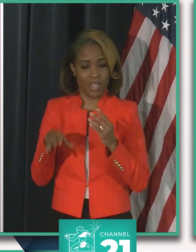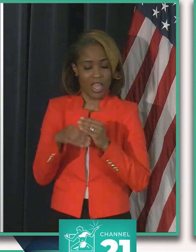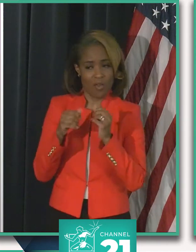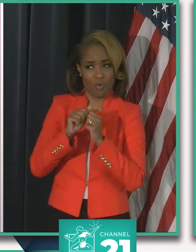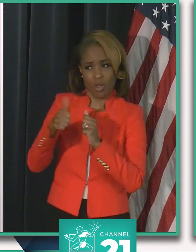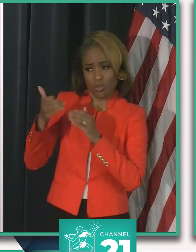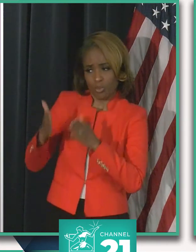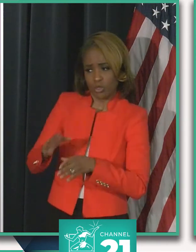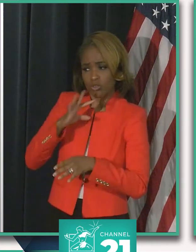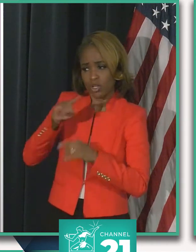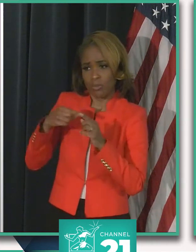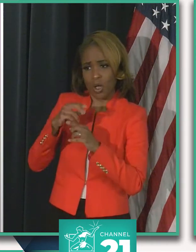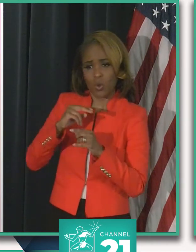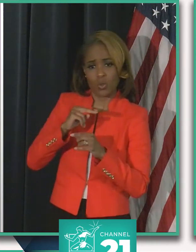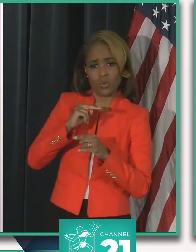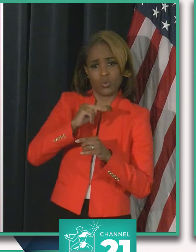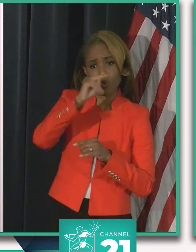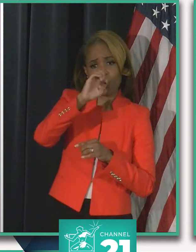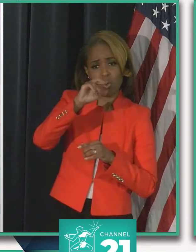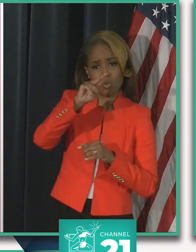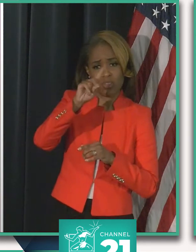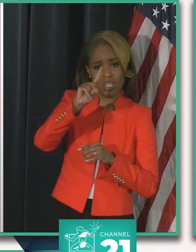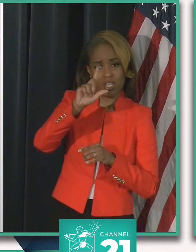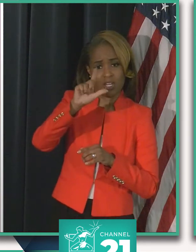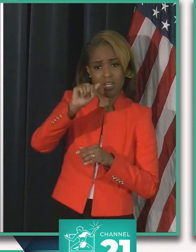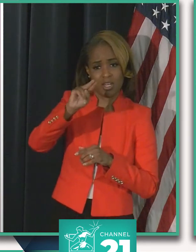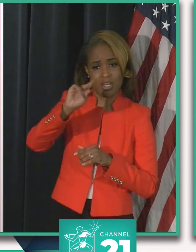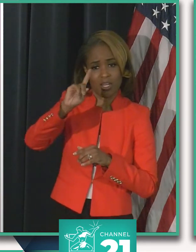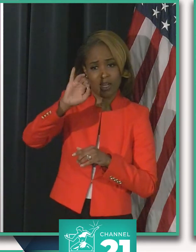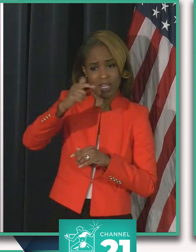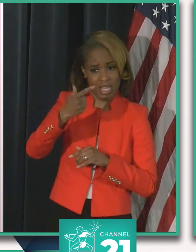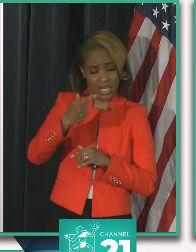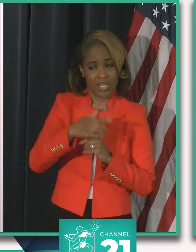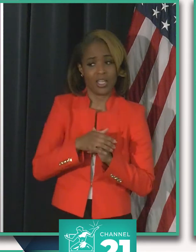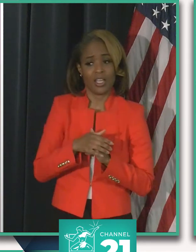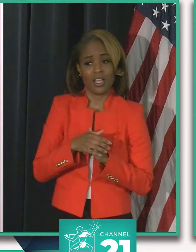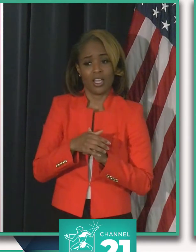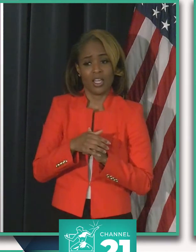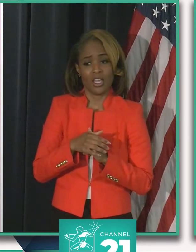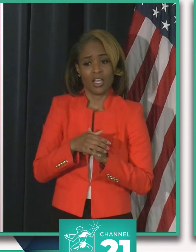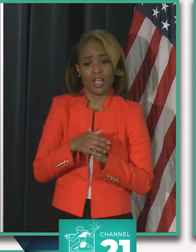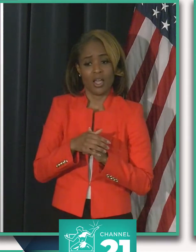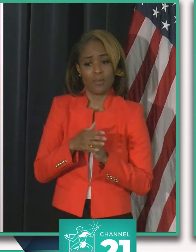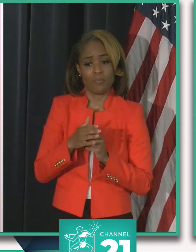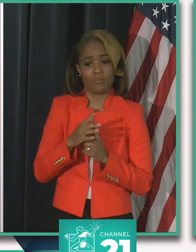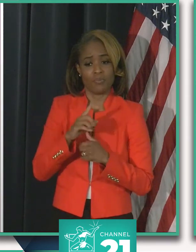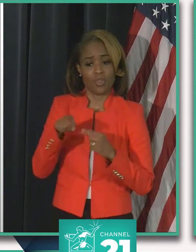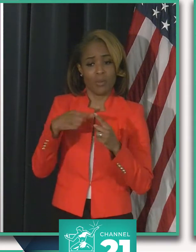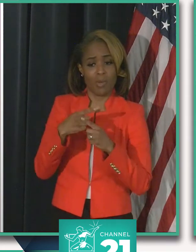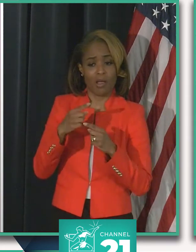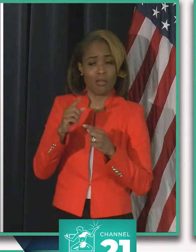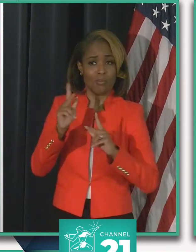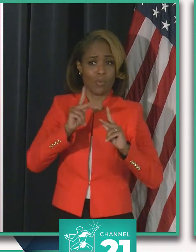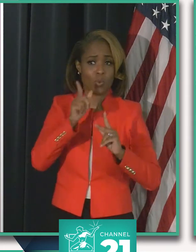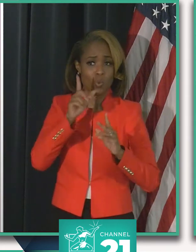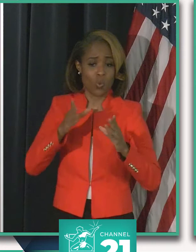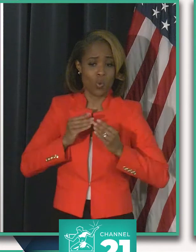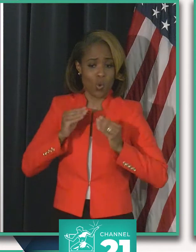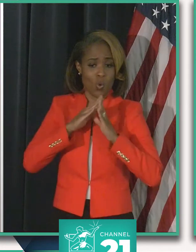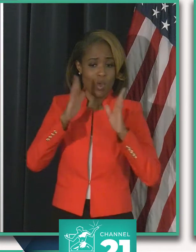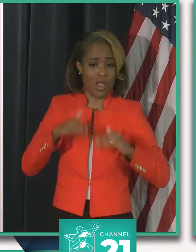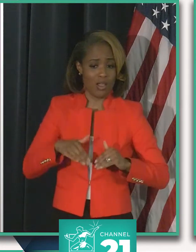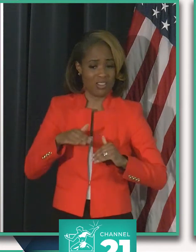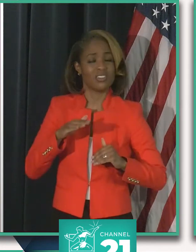development. And again, like, you know, kind of building on what they were saying regarding like home ownership. I think that's kind of like the biggest